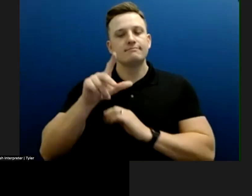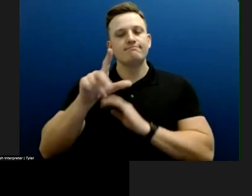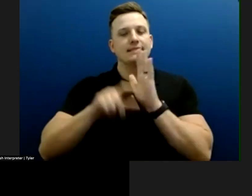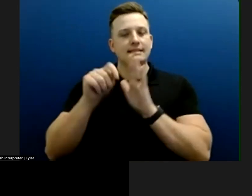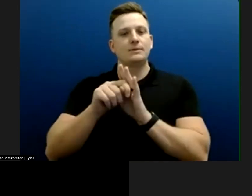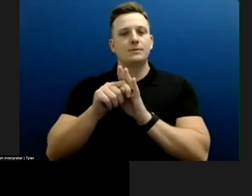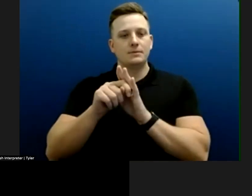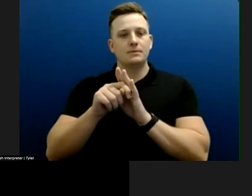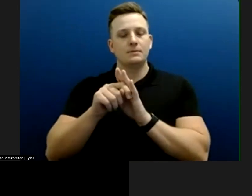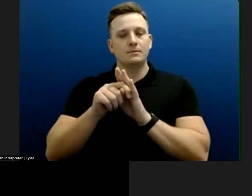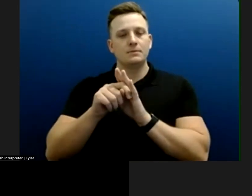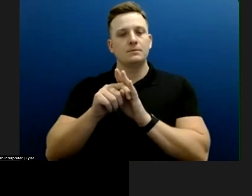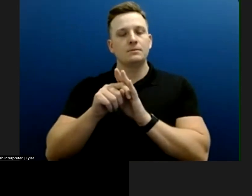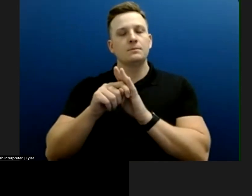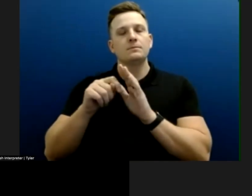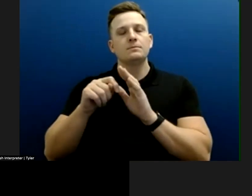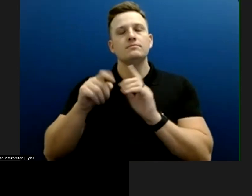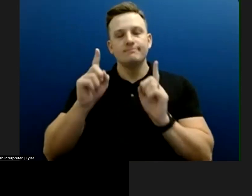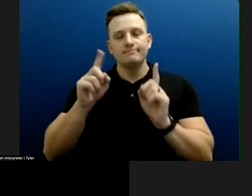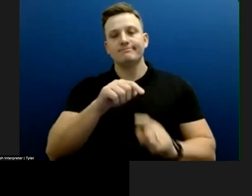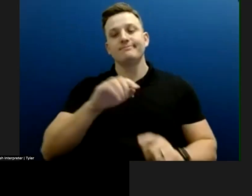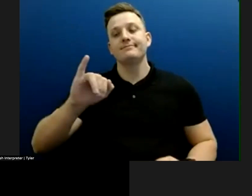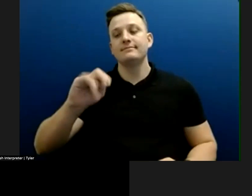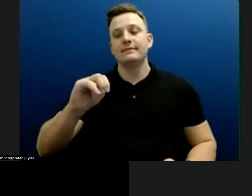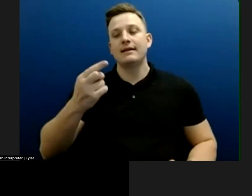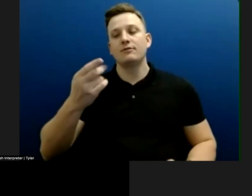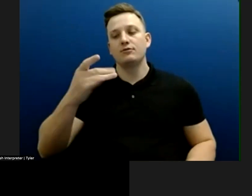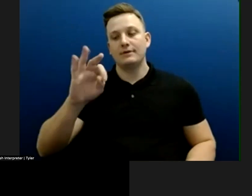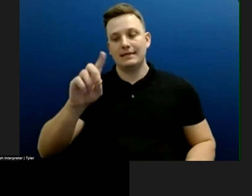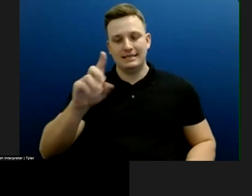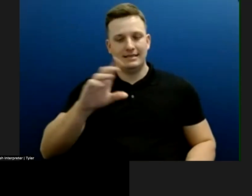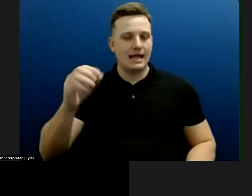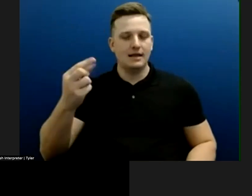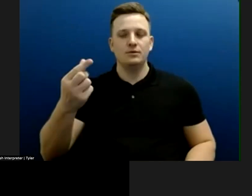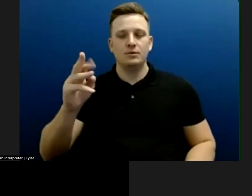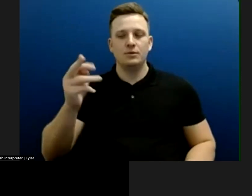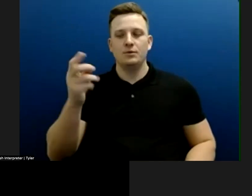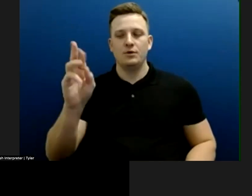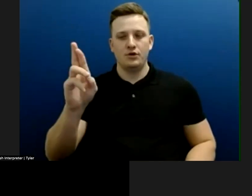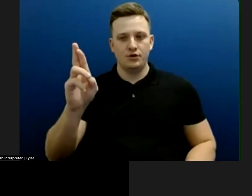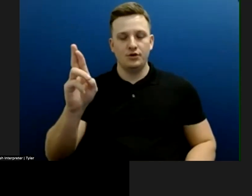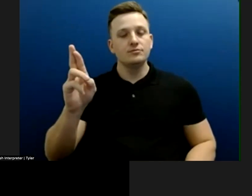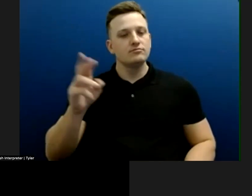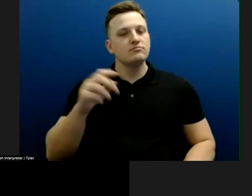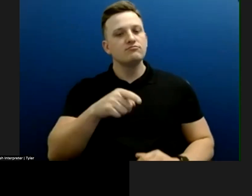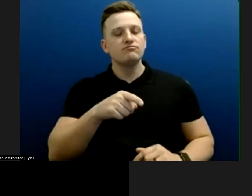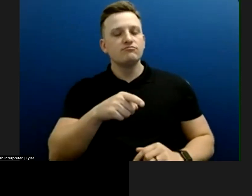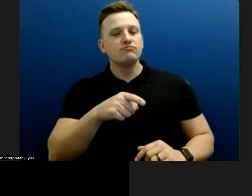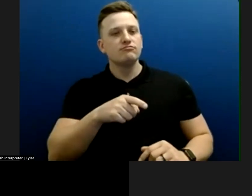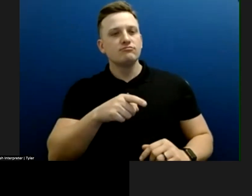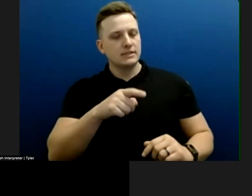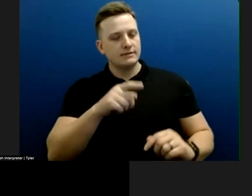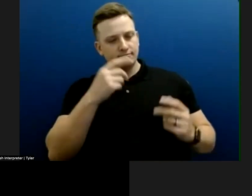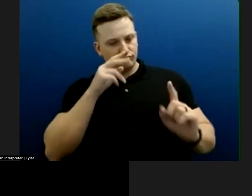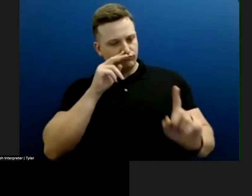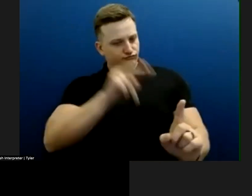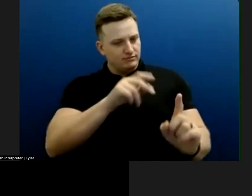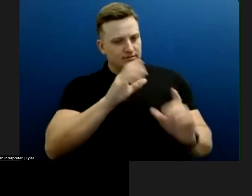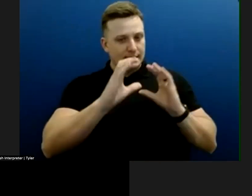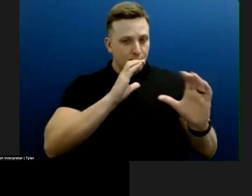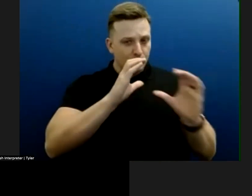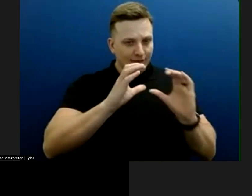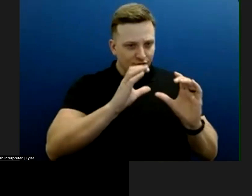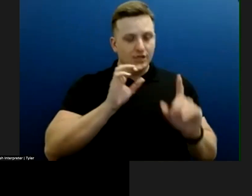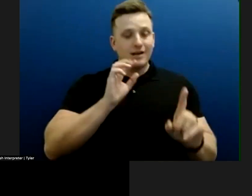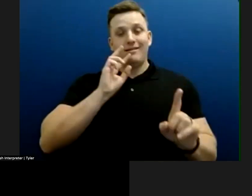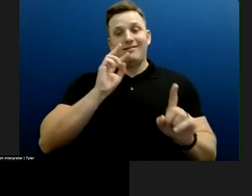and Gunnar. And now we're thinking, we've thought about it as communication, we've thought about it as a piece of music.